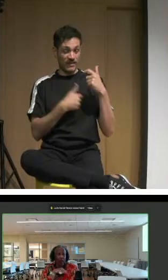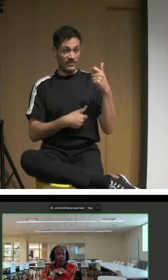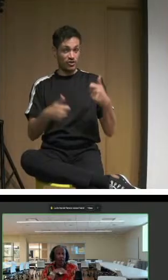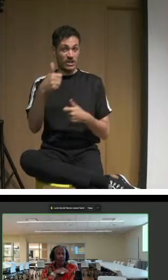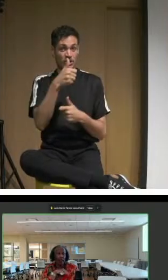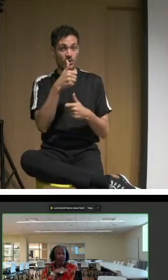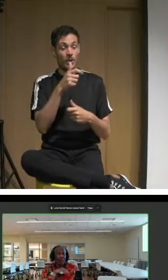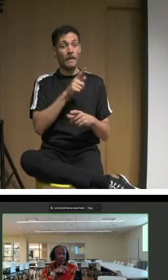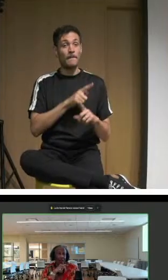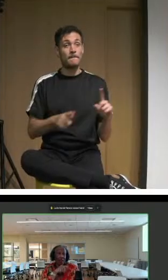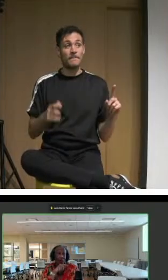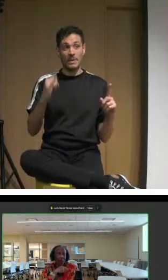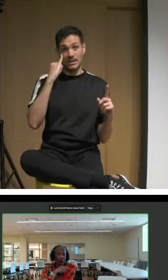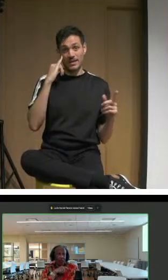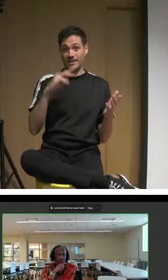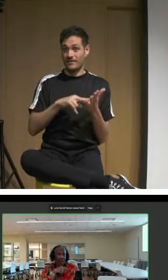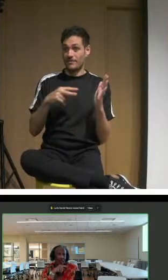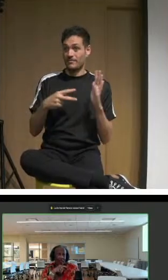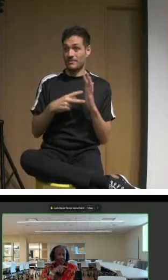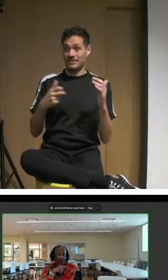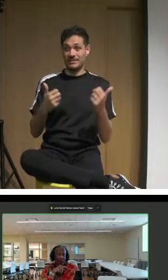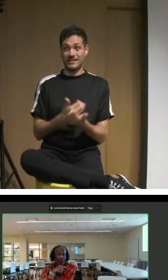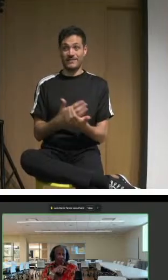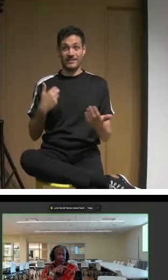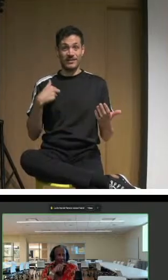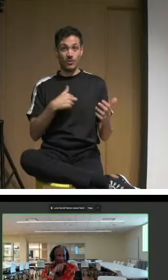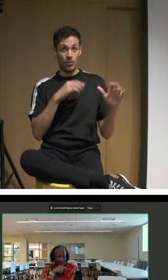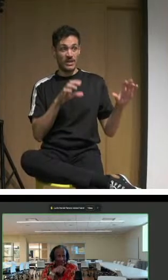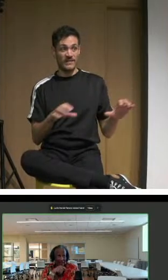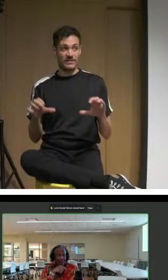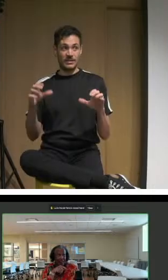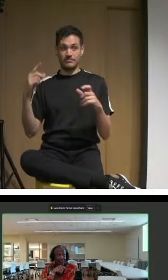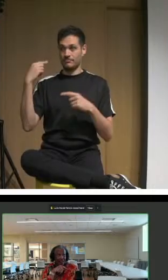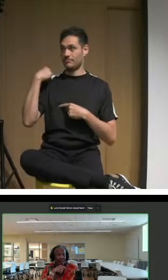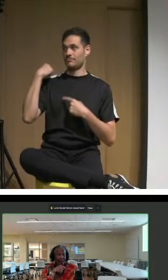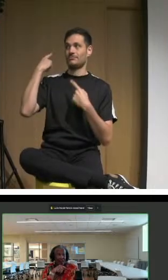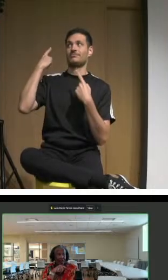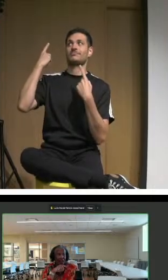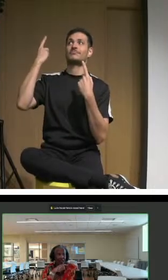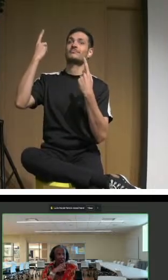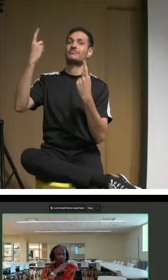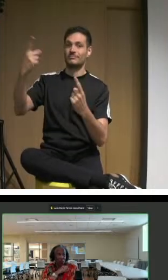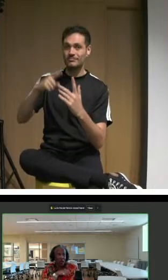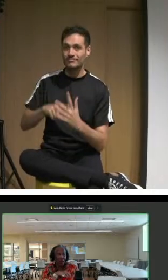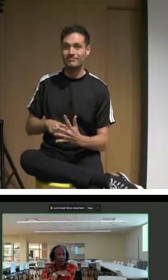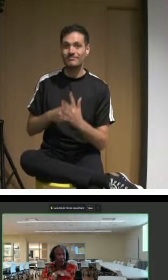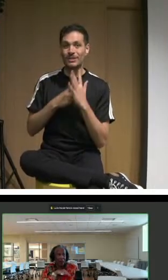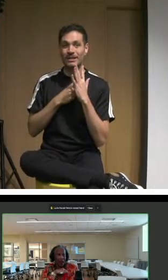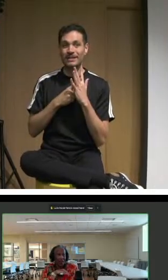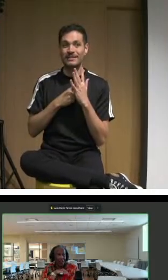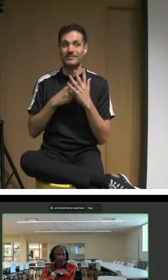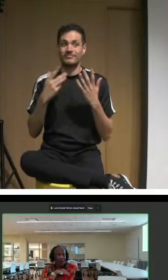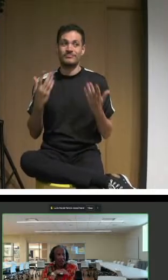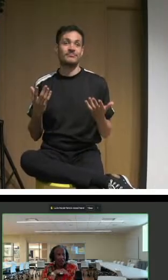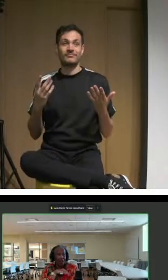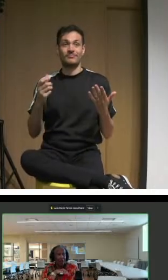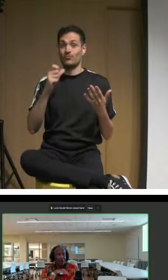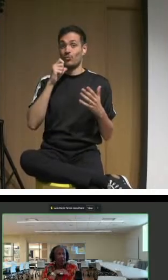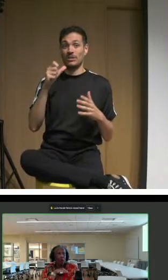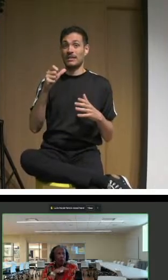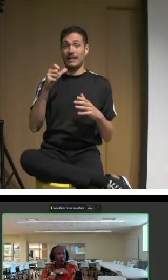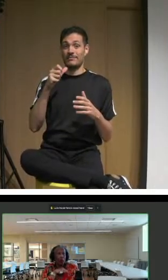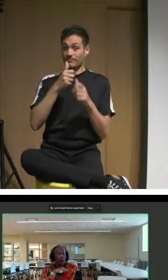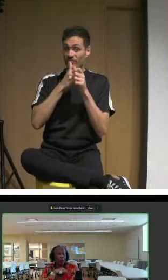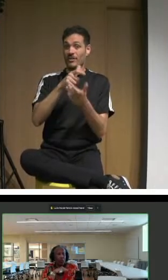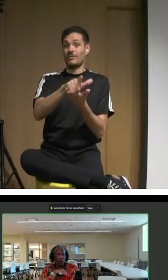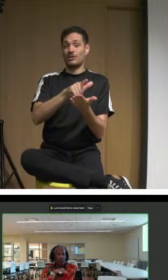means that none of these things that we have done from the beginning are not, since we're not in compliance,